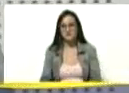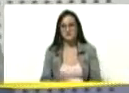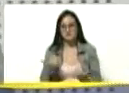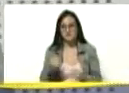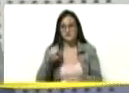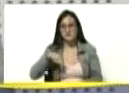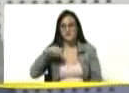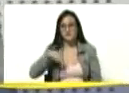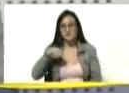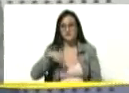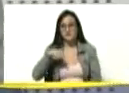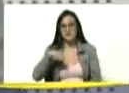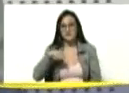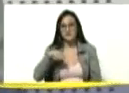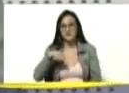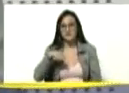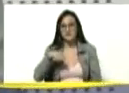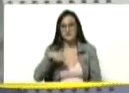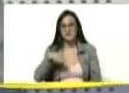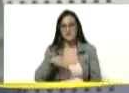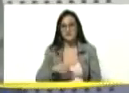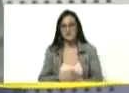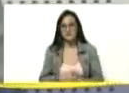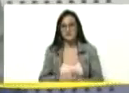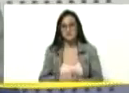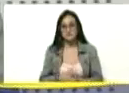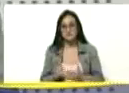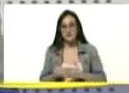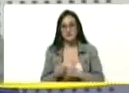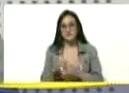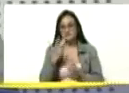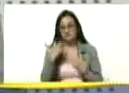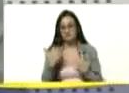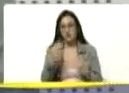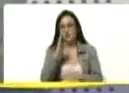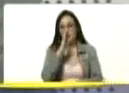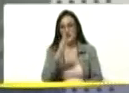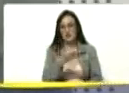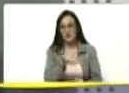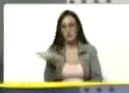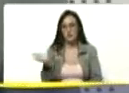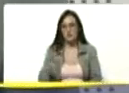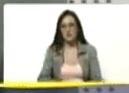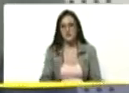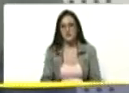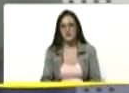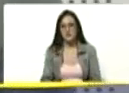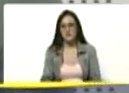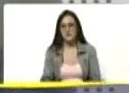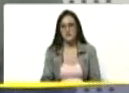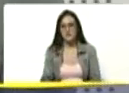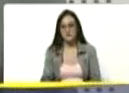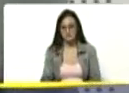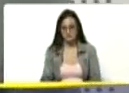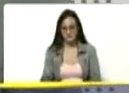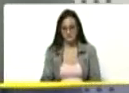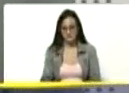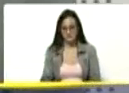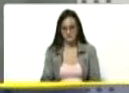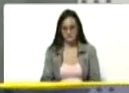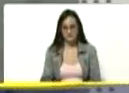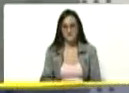Estar aquí. To make brief remarks to you. Y dirigirme brevemente a ustedes. On behalf of the people and government of Grenada.